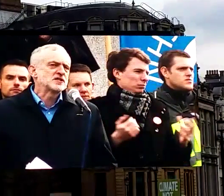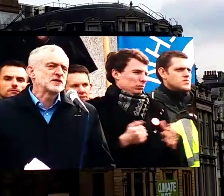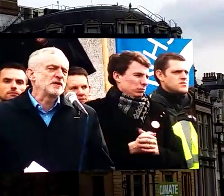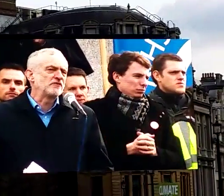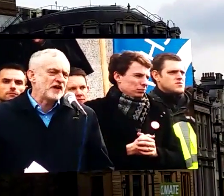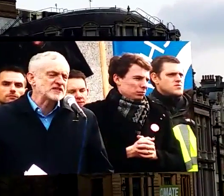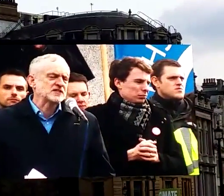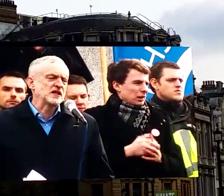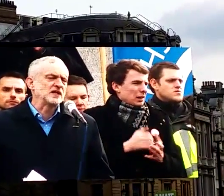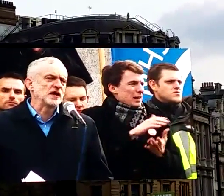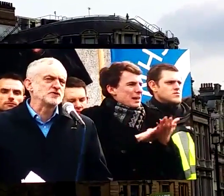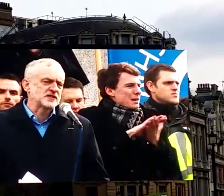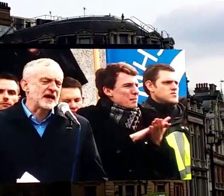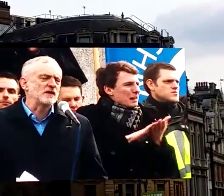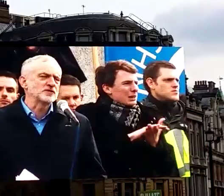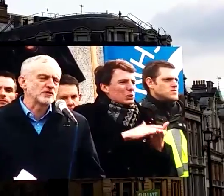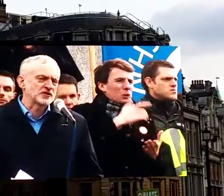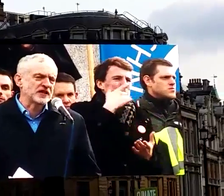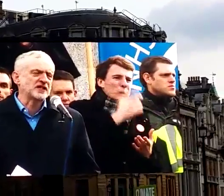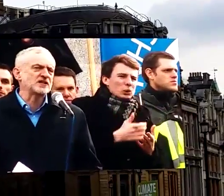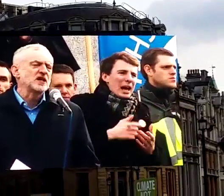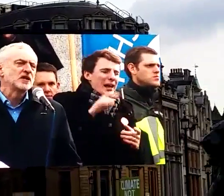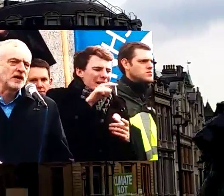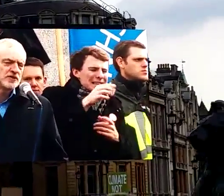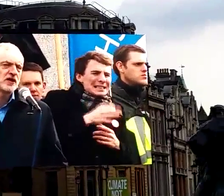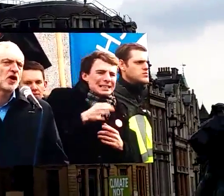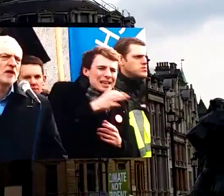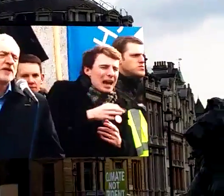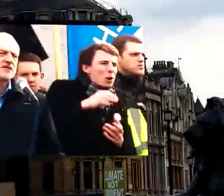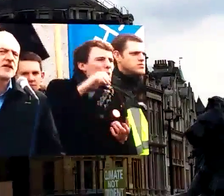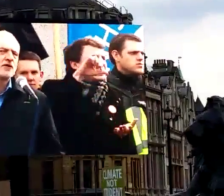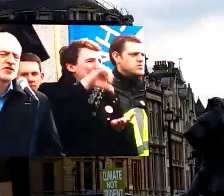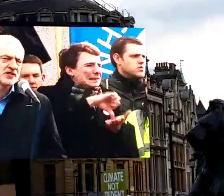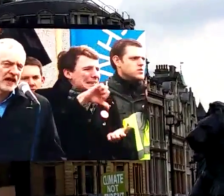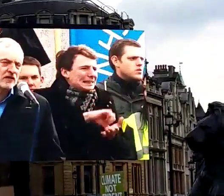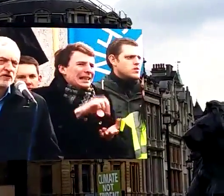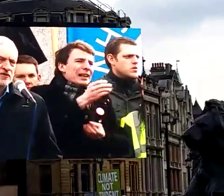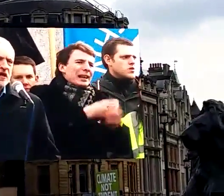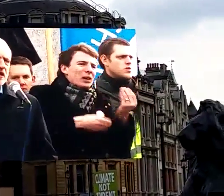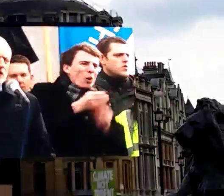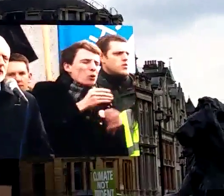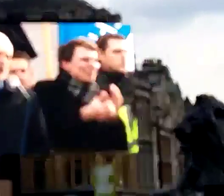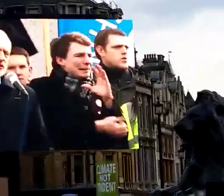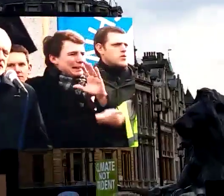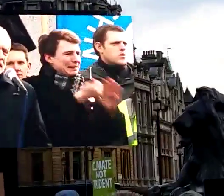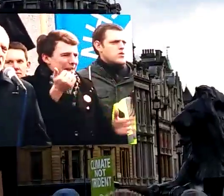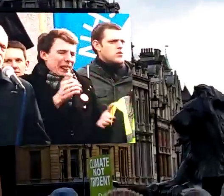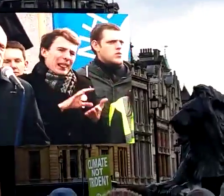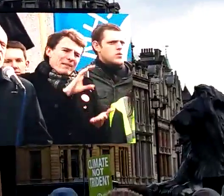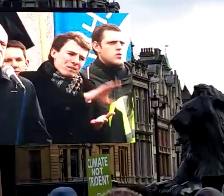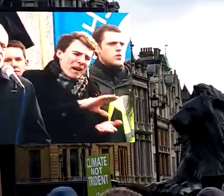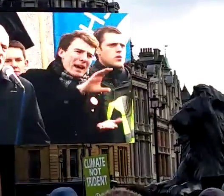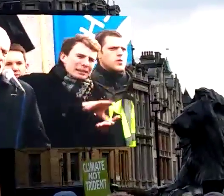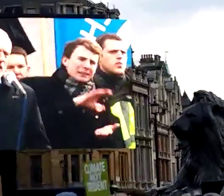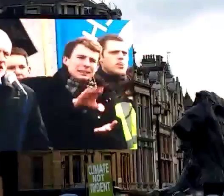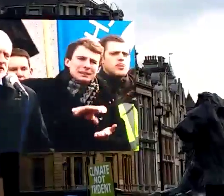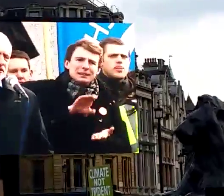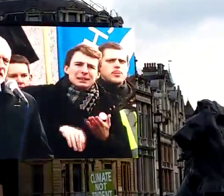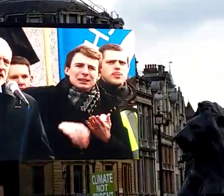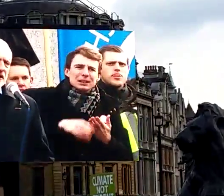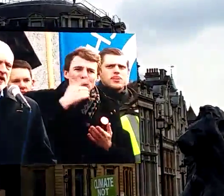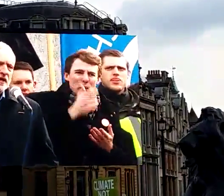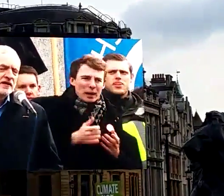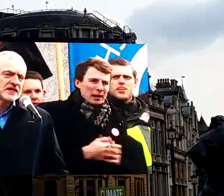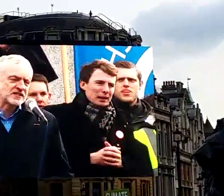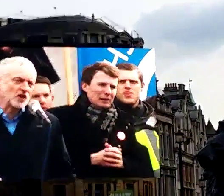lost, to invest in those towns, those cities, those economies and those skills. So those skills are not